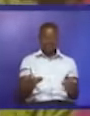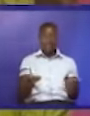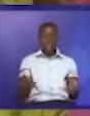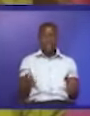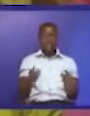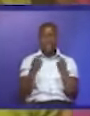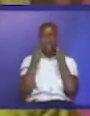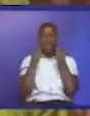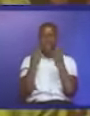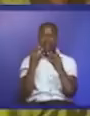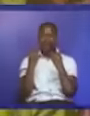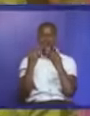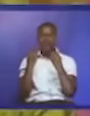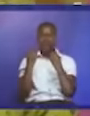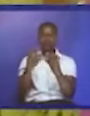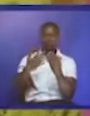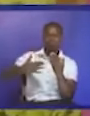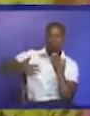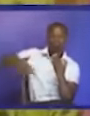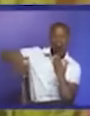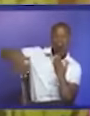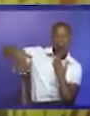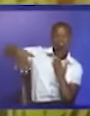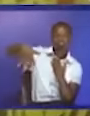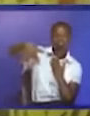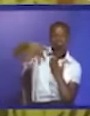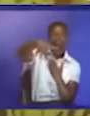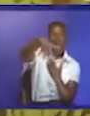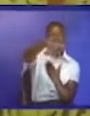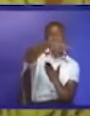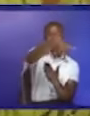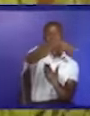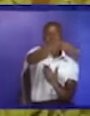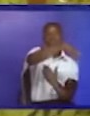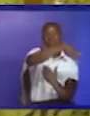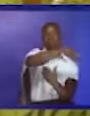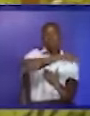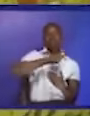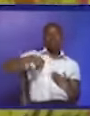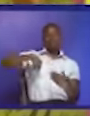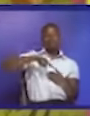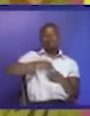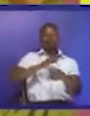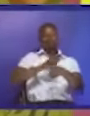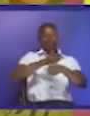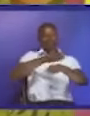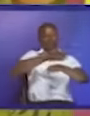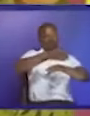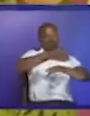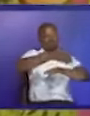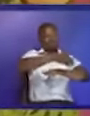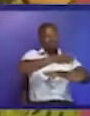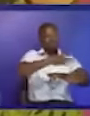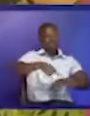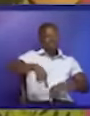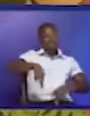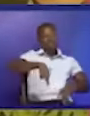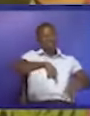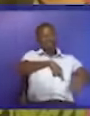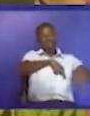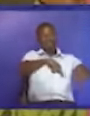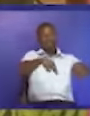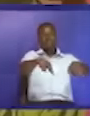we're surrounded by many who have crossed that river